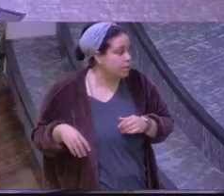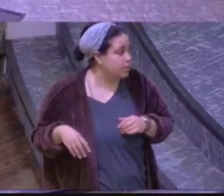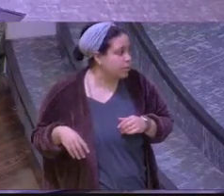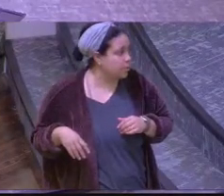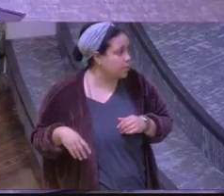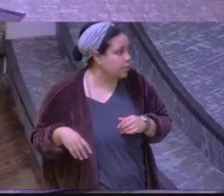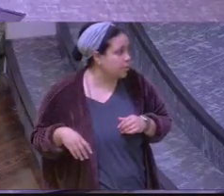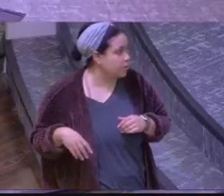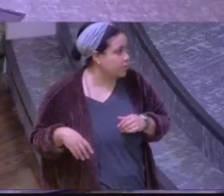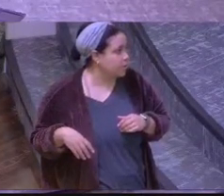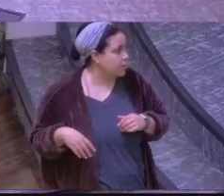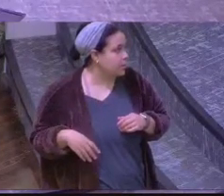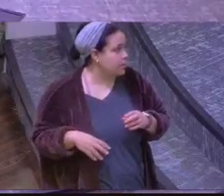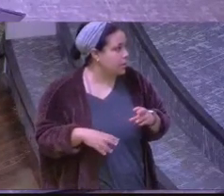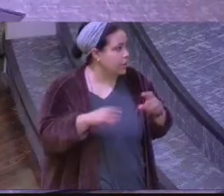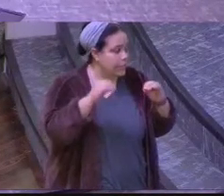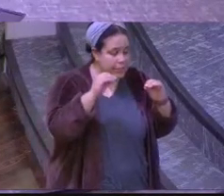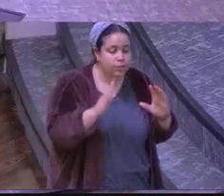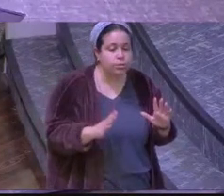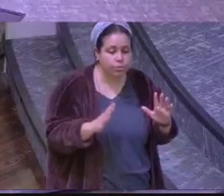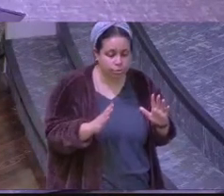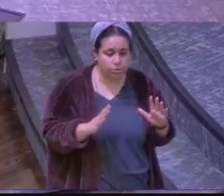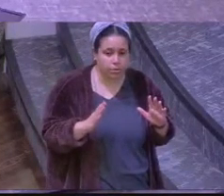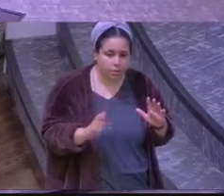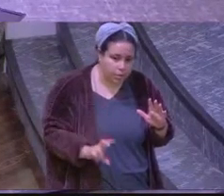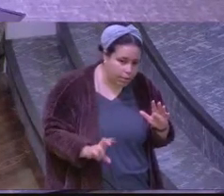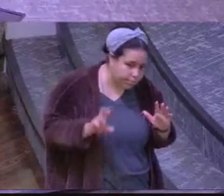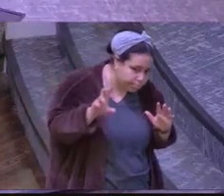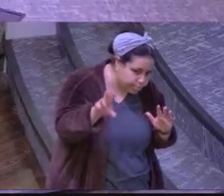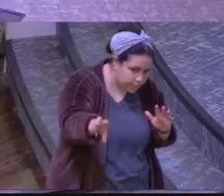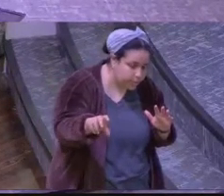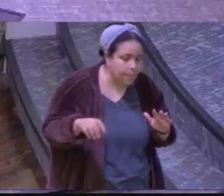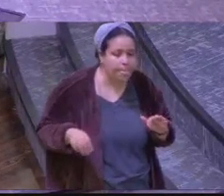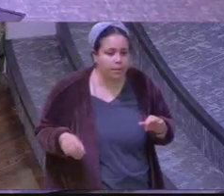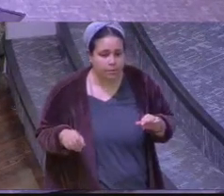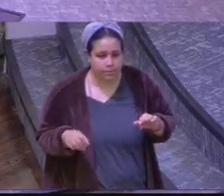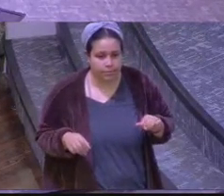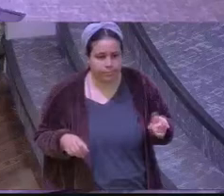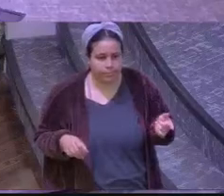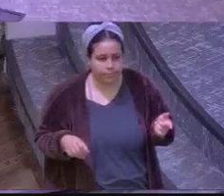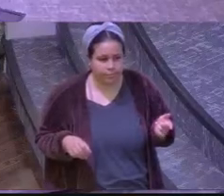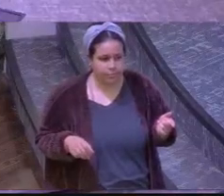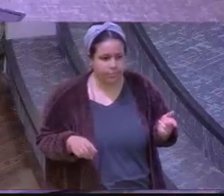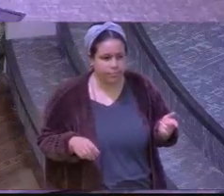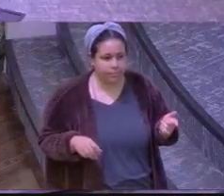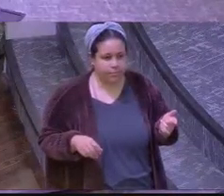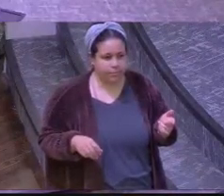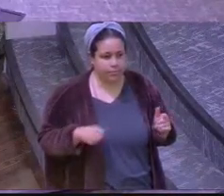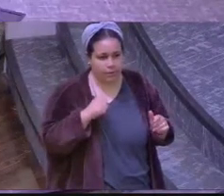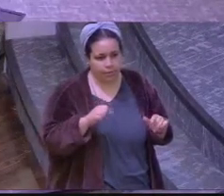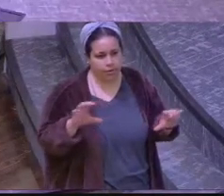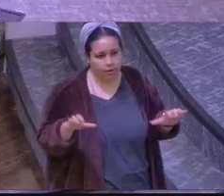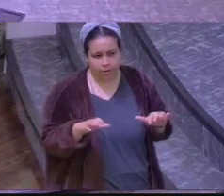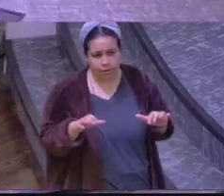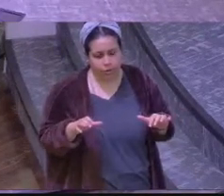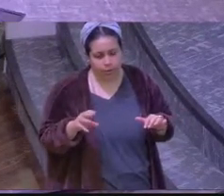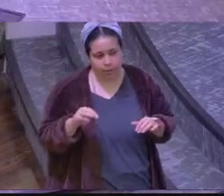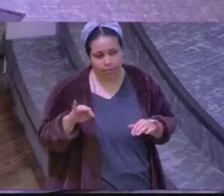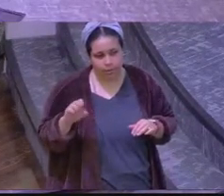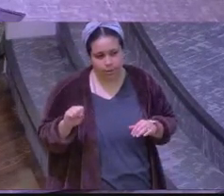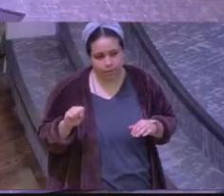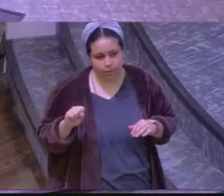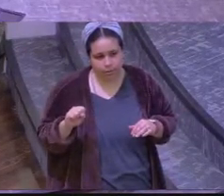teachers and such. And I guess, again, in lieu of not doing a millage rate decrease, maybe instead just going